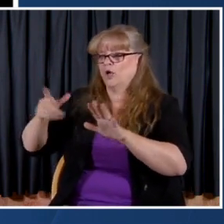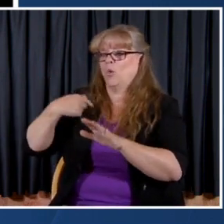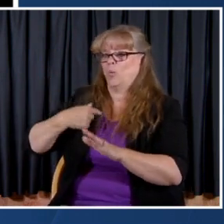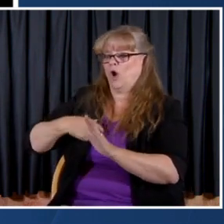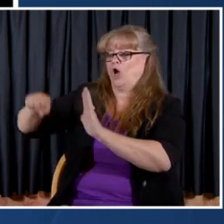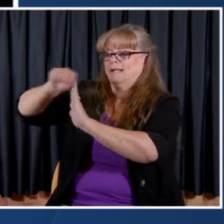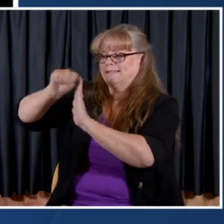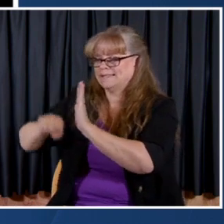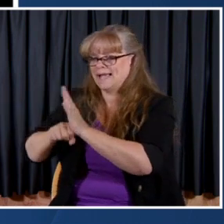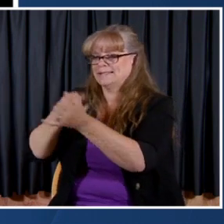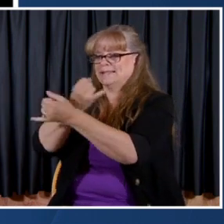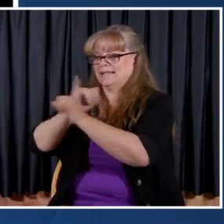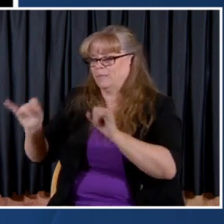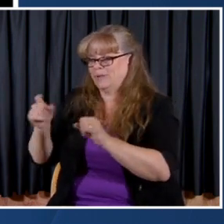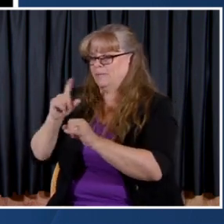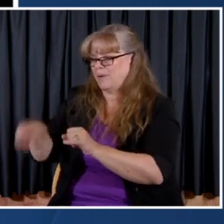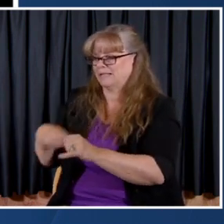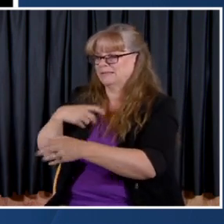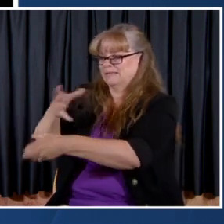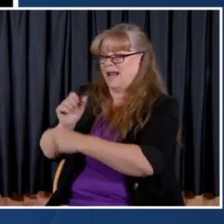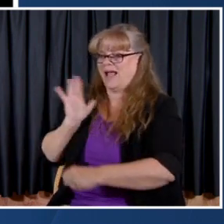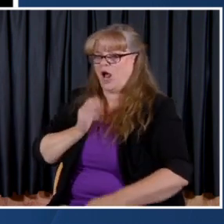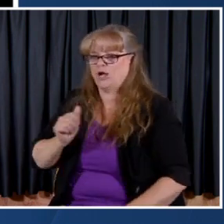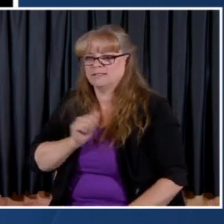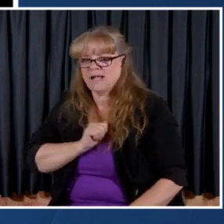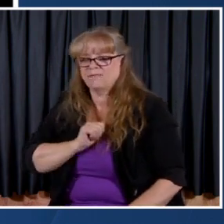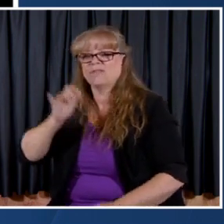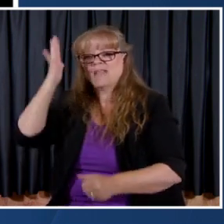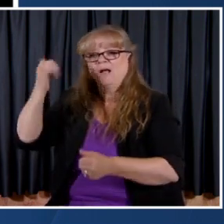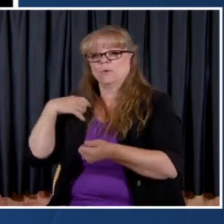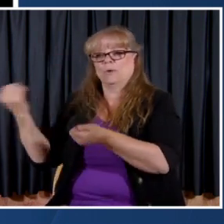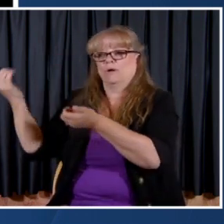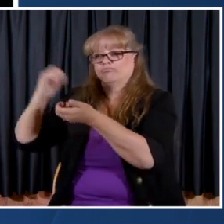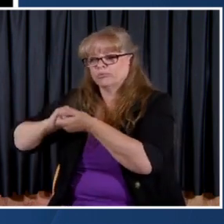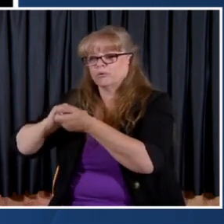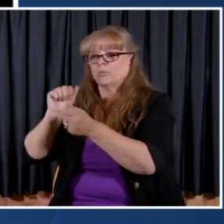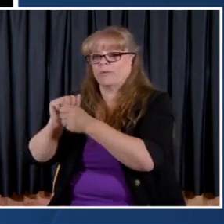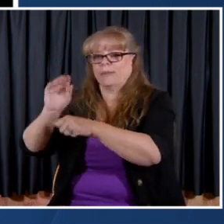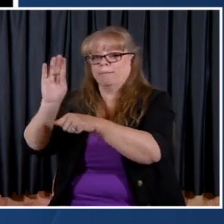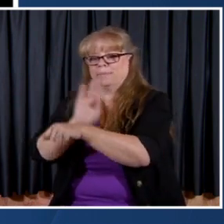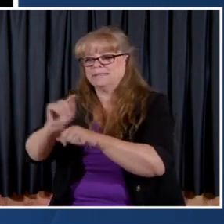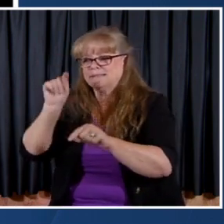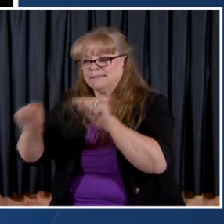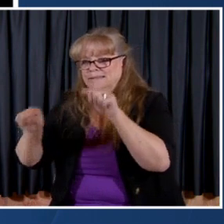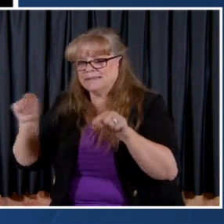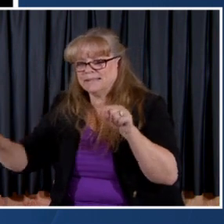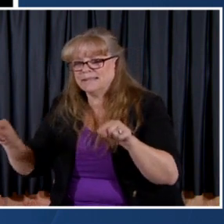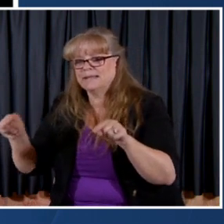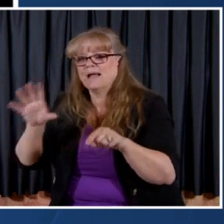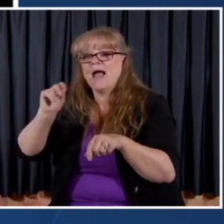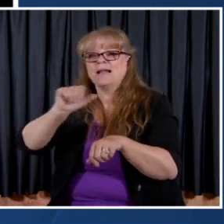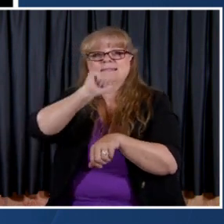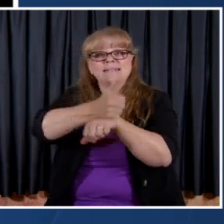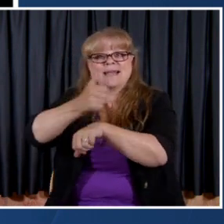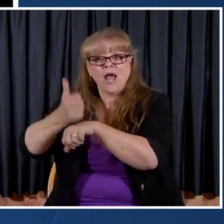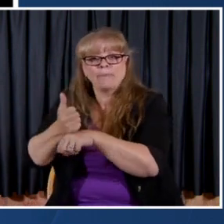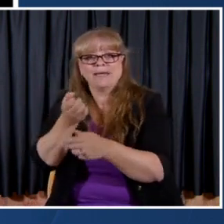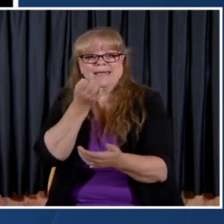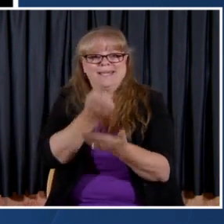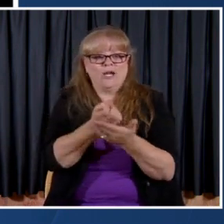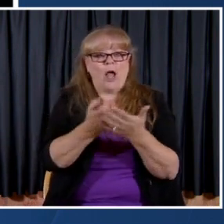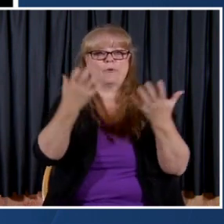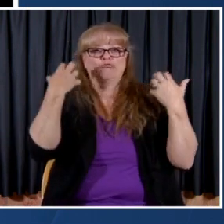on, as well establishing a economic recovery and growth council at the state to really make sure that we can get things going as soon as we can, ahead